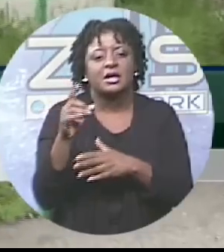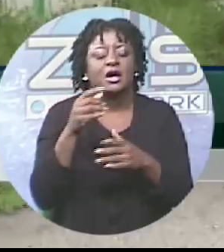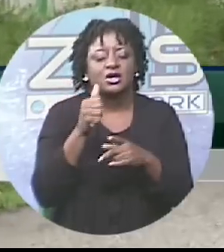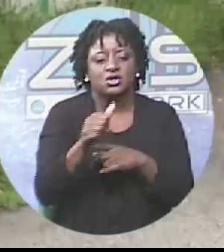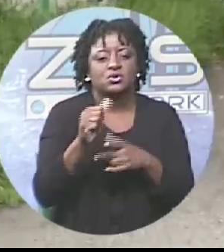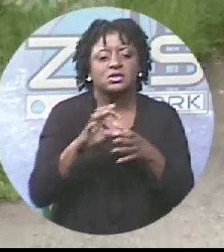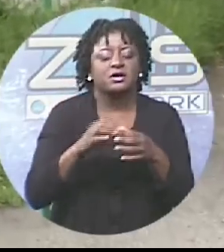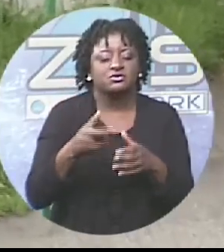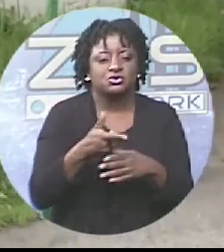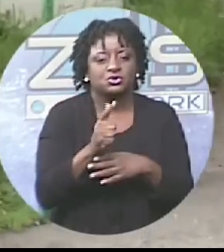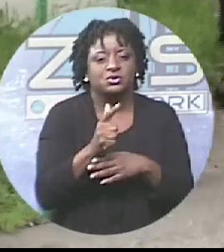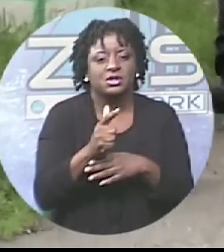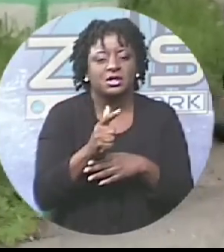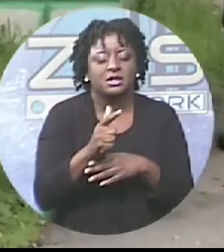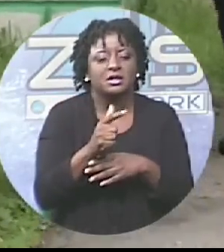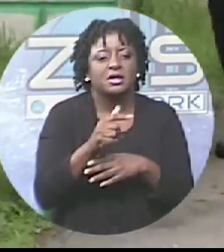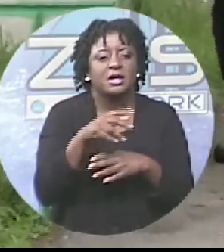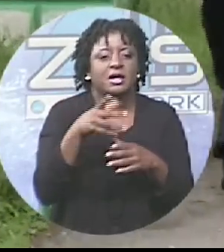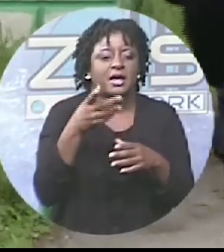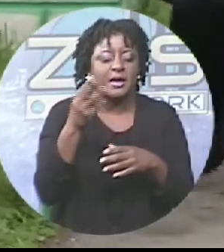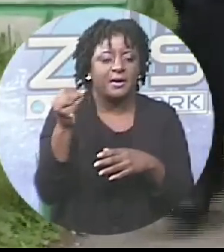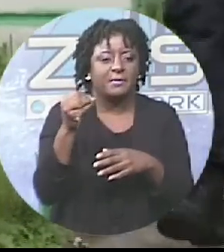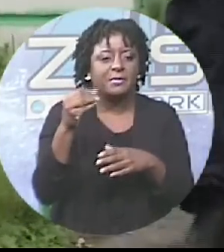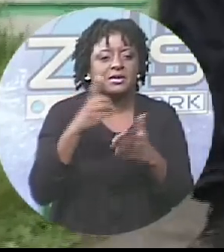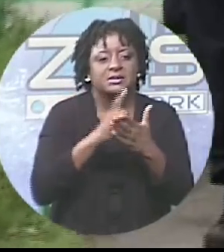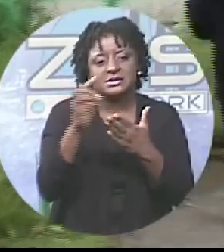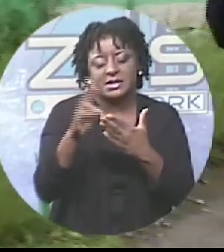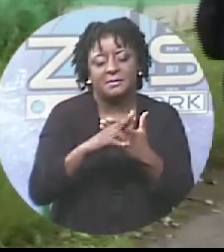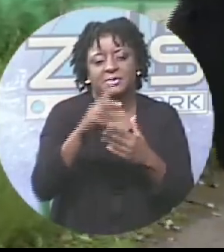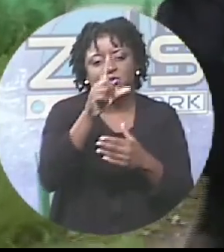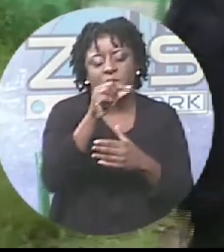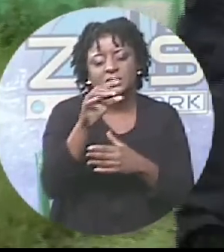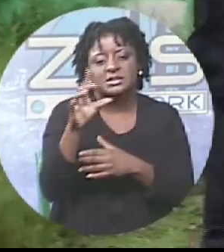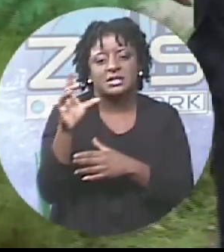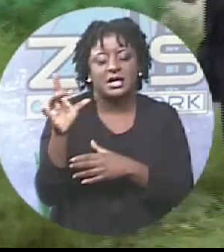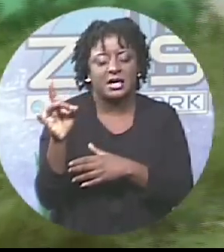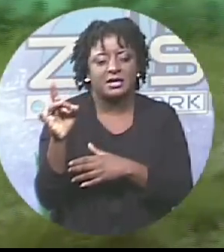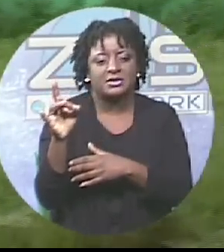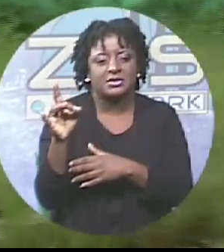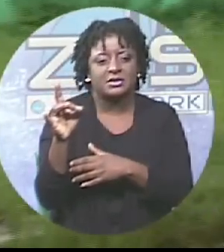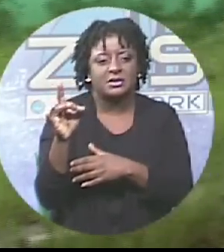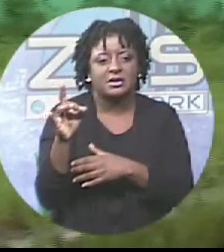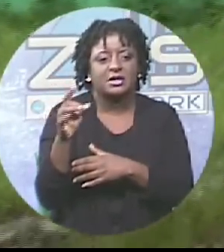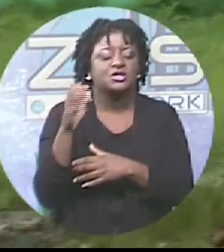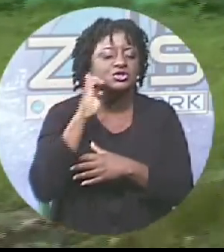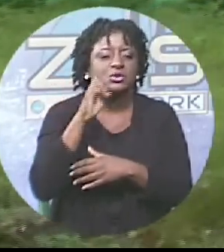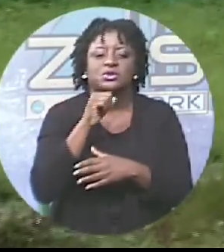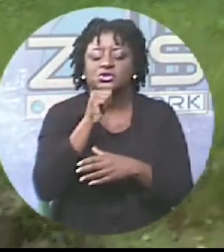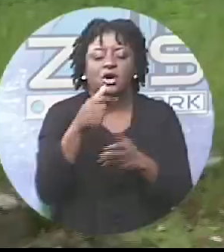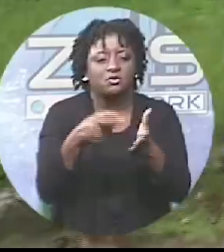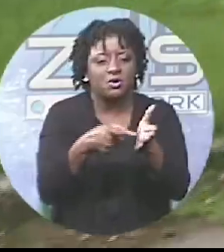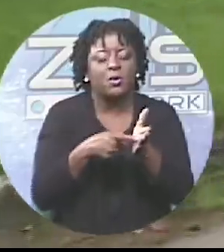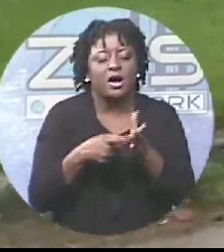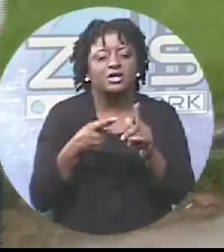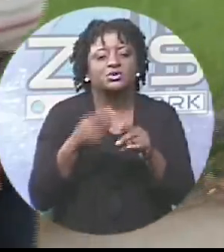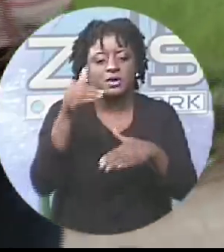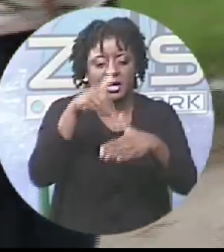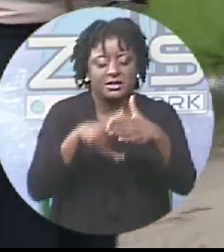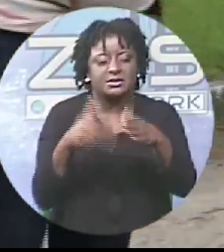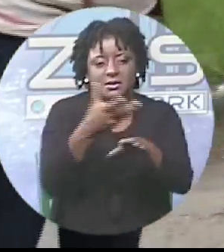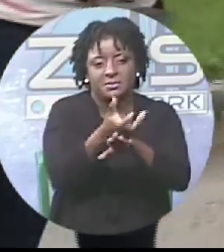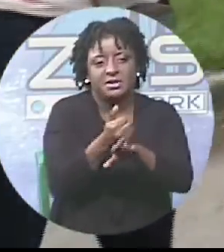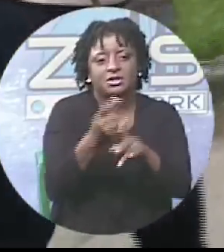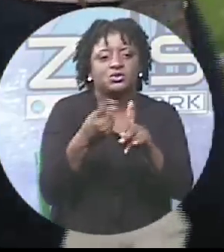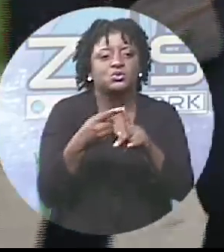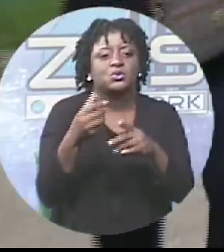Seymour on Adelaide Road back on December 28th. The Red Sea Road resident was not required to enter a plea to the murder charge.